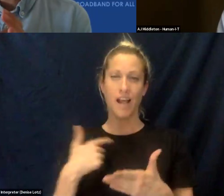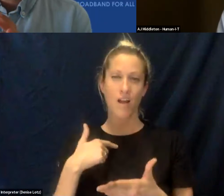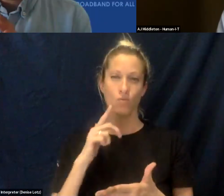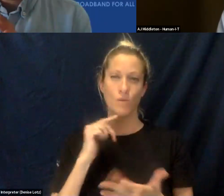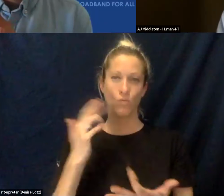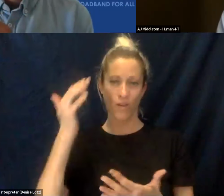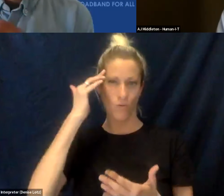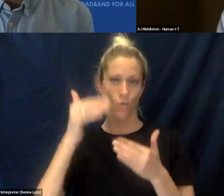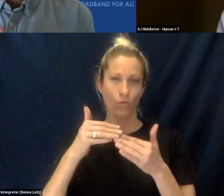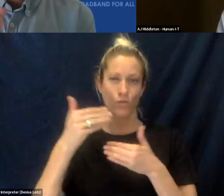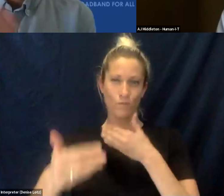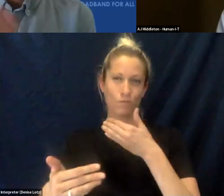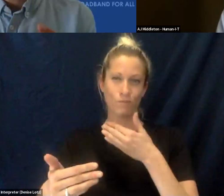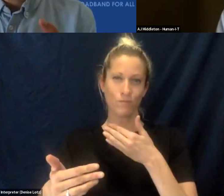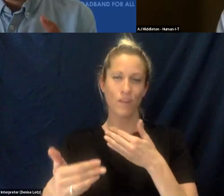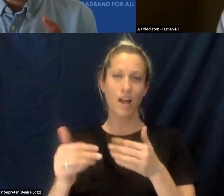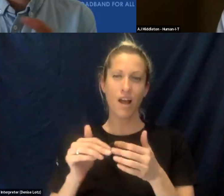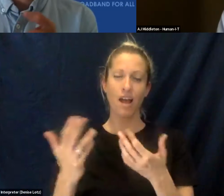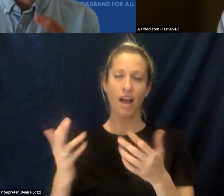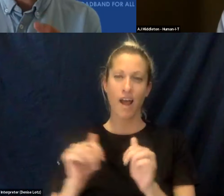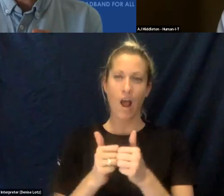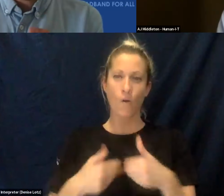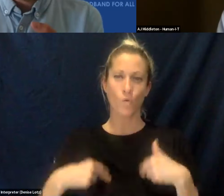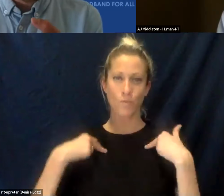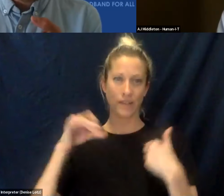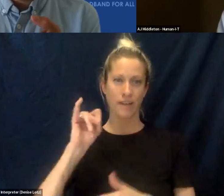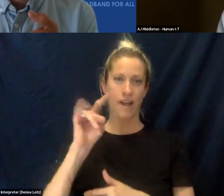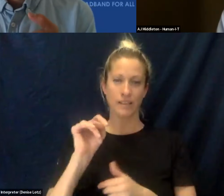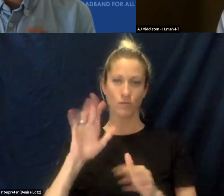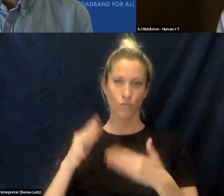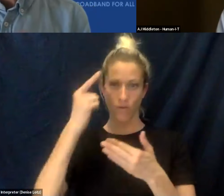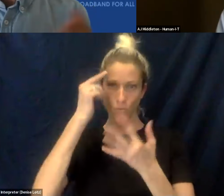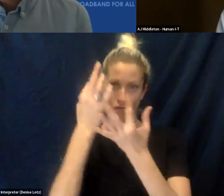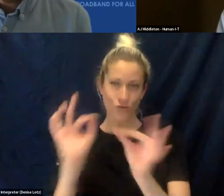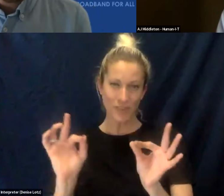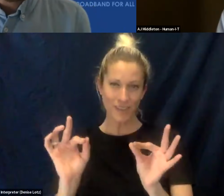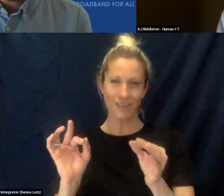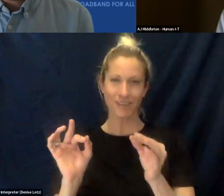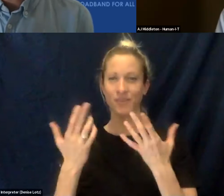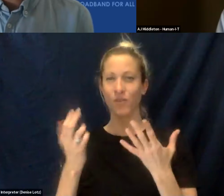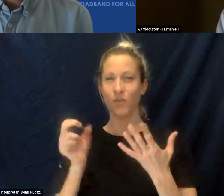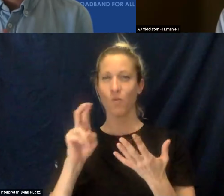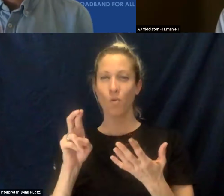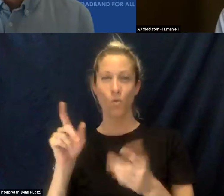going forward is how's Human IT providing all of this for free? Where is the funding coming from, and how can